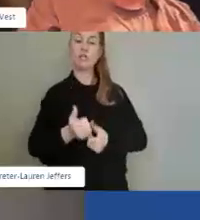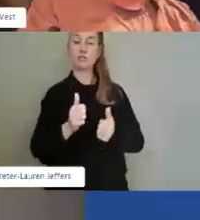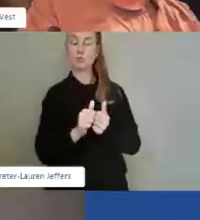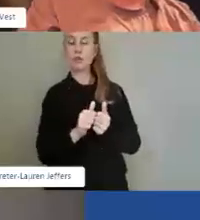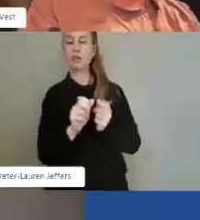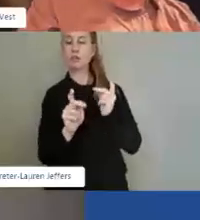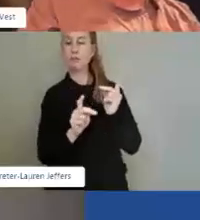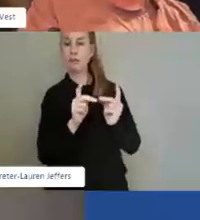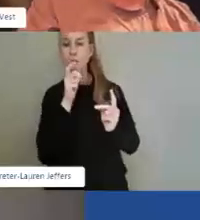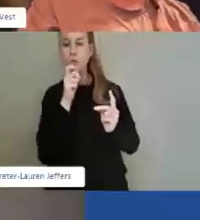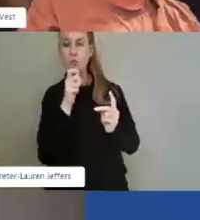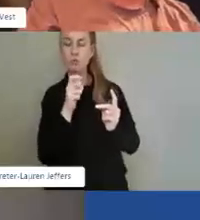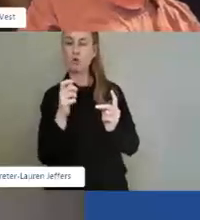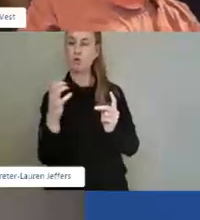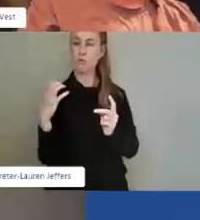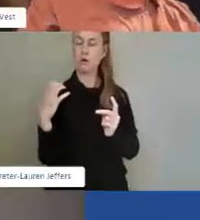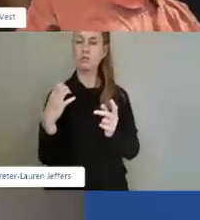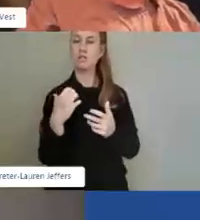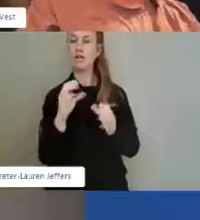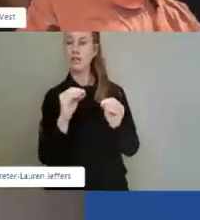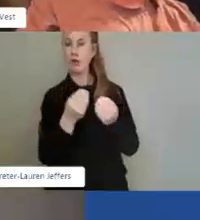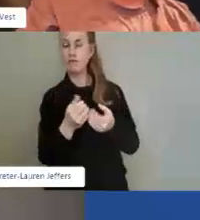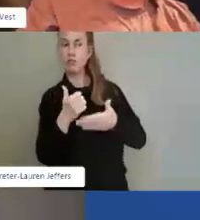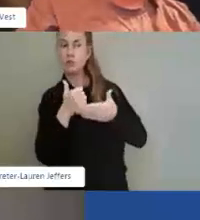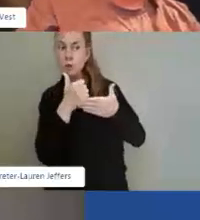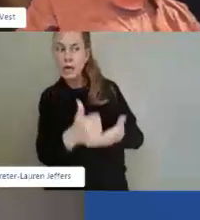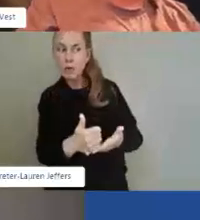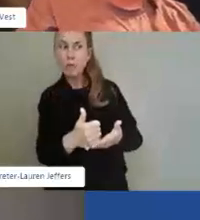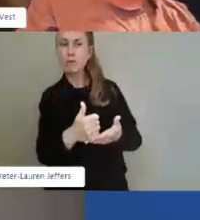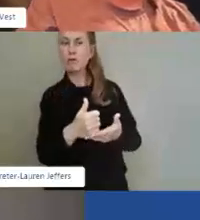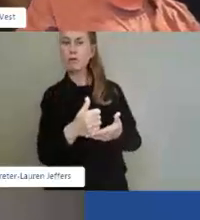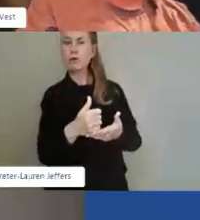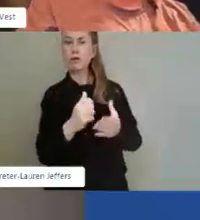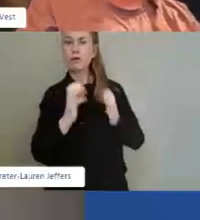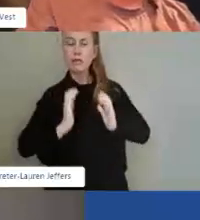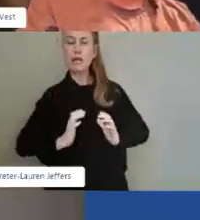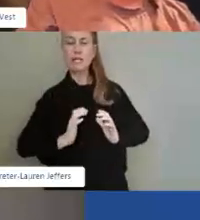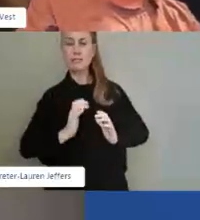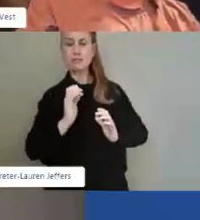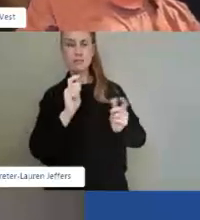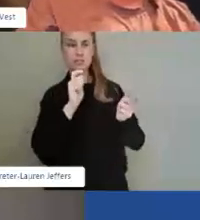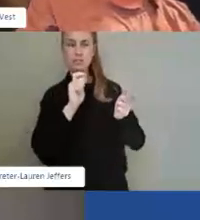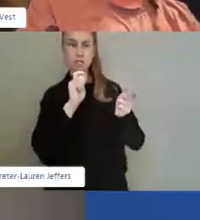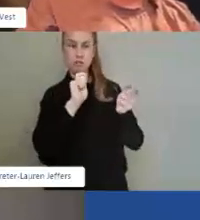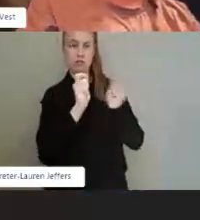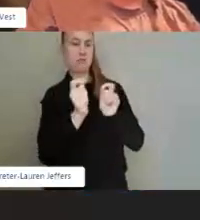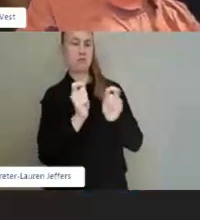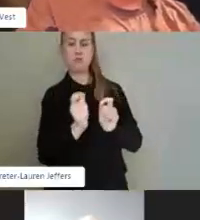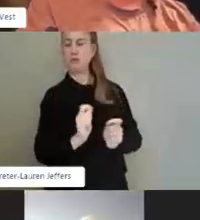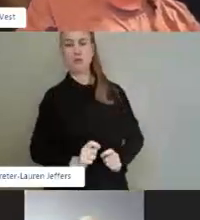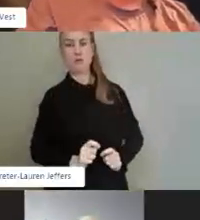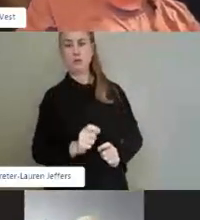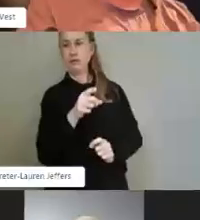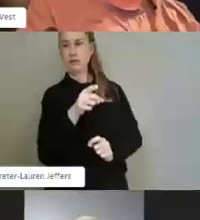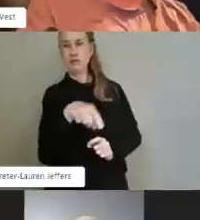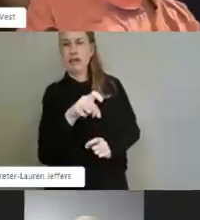and the office staff to help those individuals get out when they just keep changing and they have to relearn you. But there is the